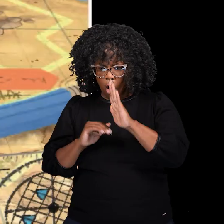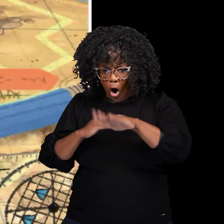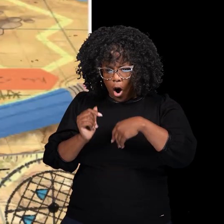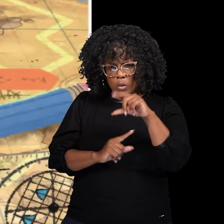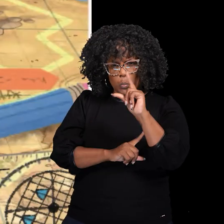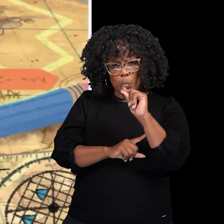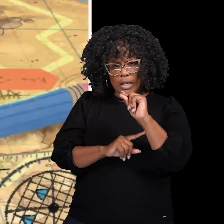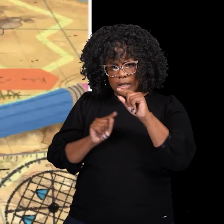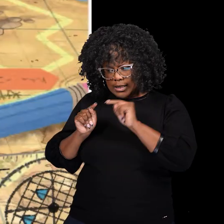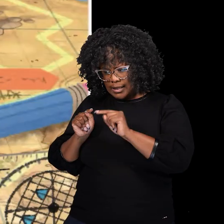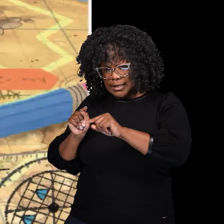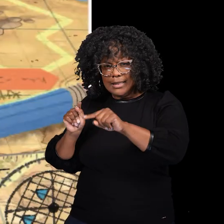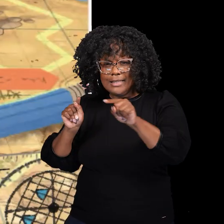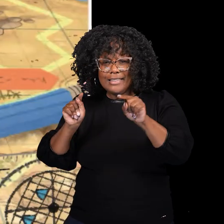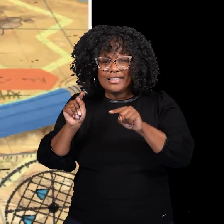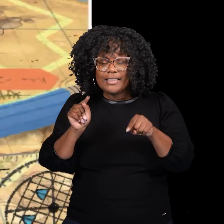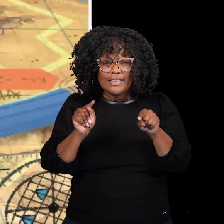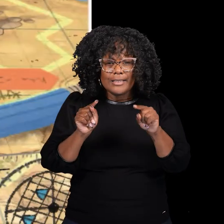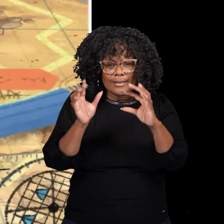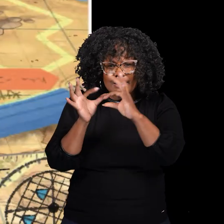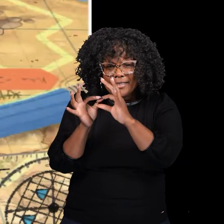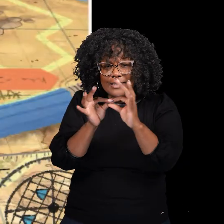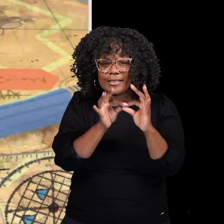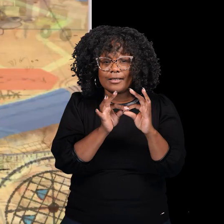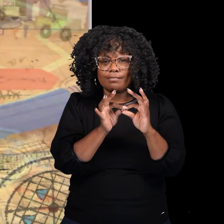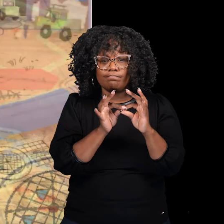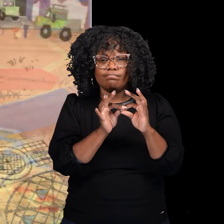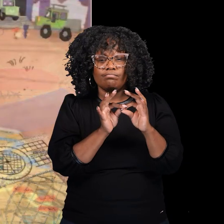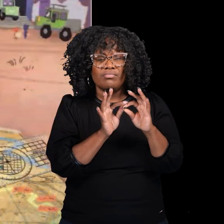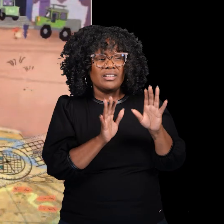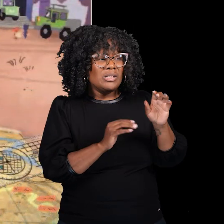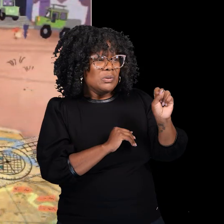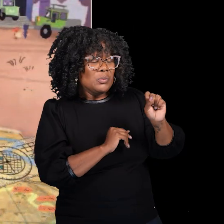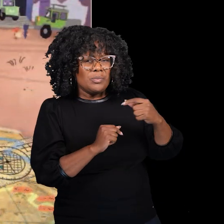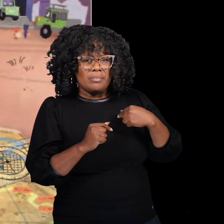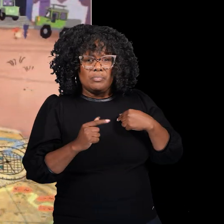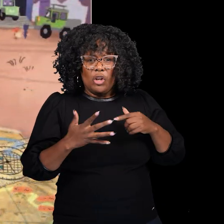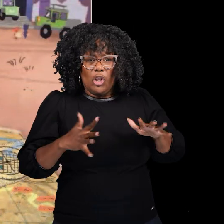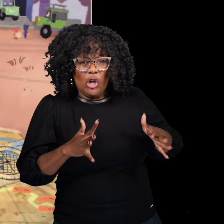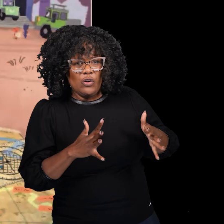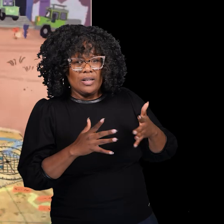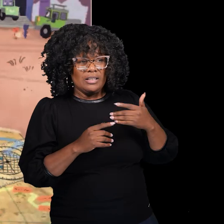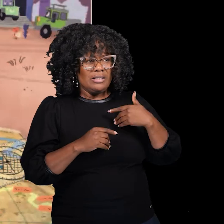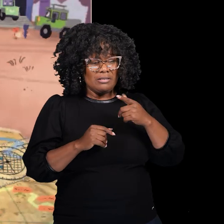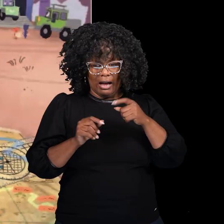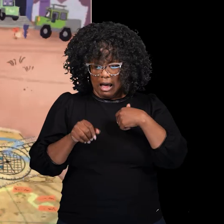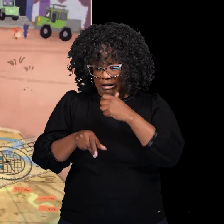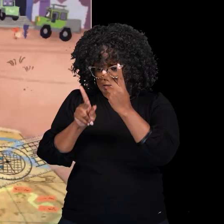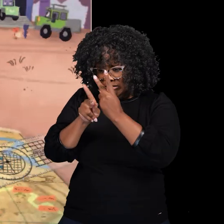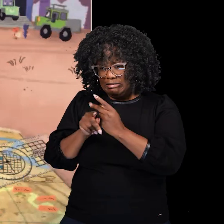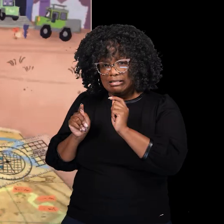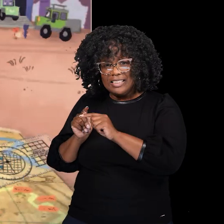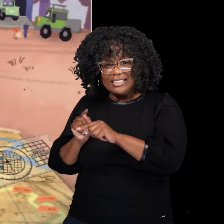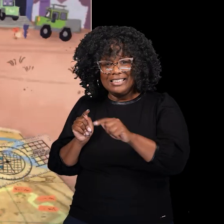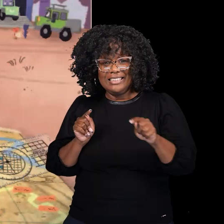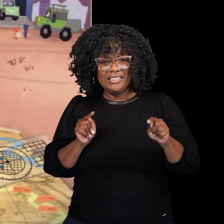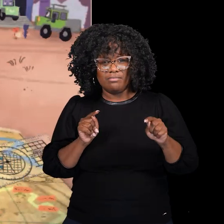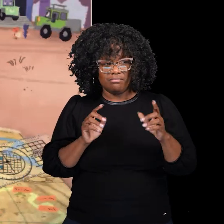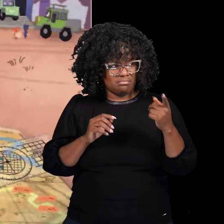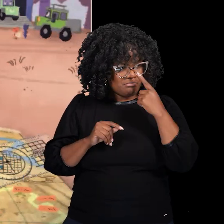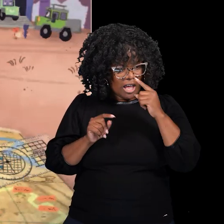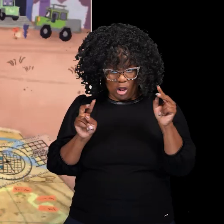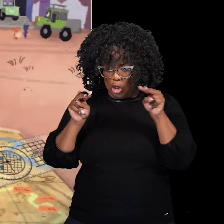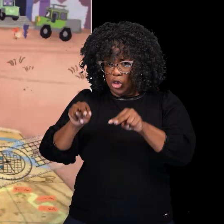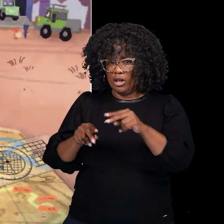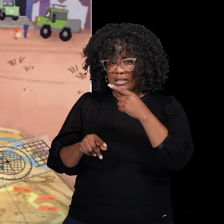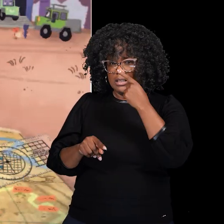finding all 20 checkpoint coordinates. Sue, I'm nervous that the locations I plotted are a bit off.